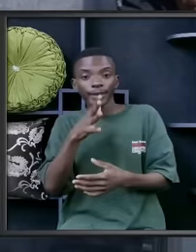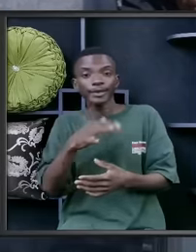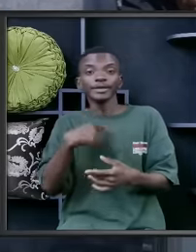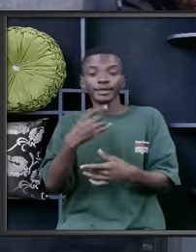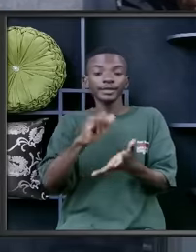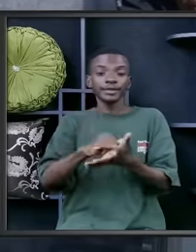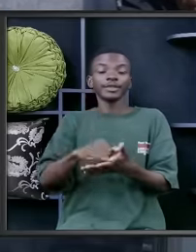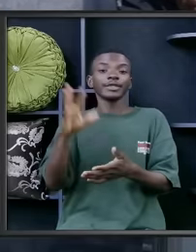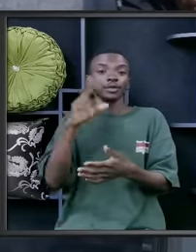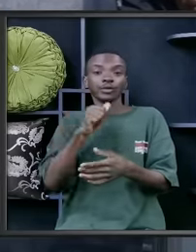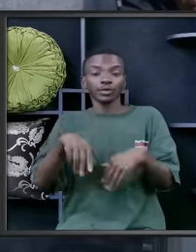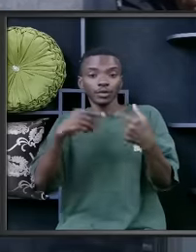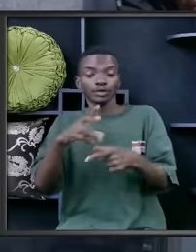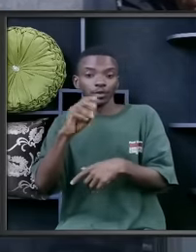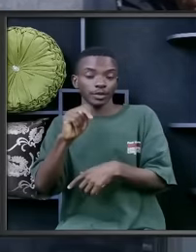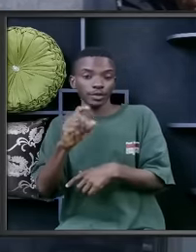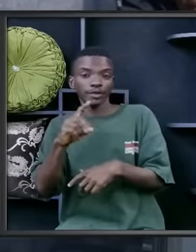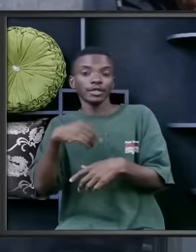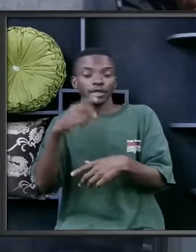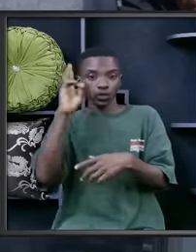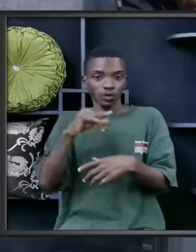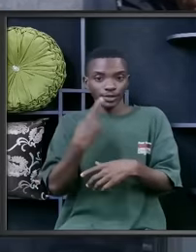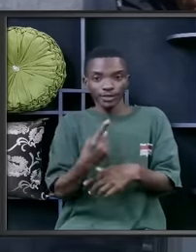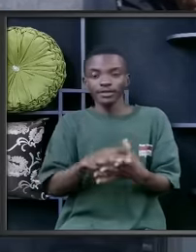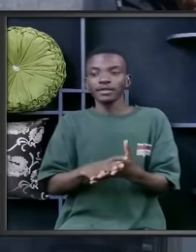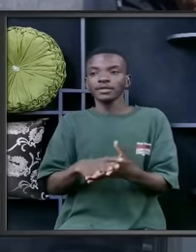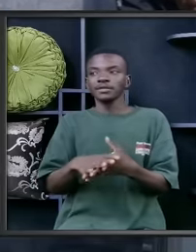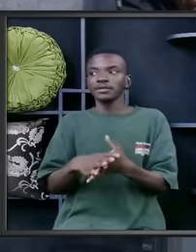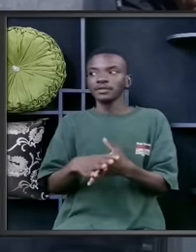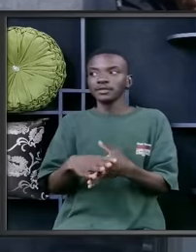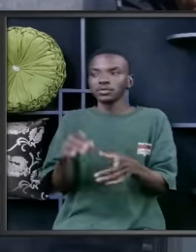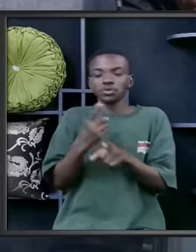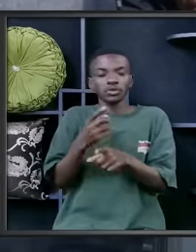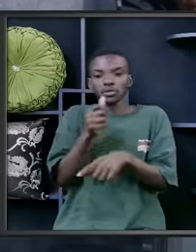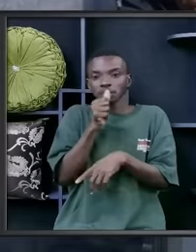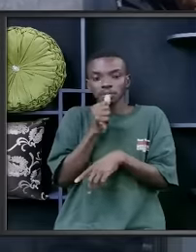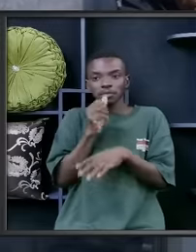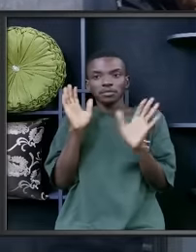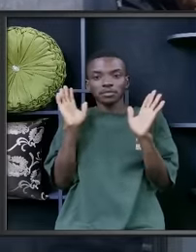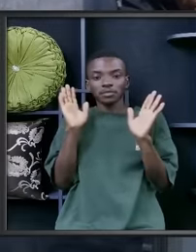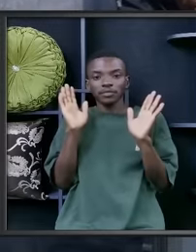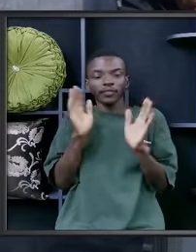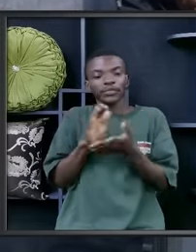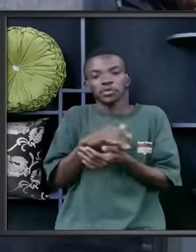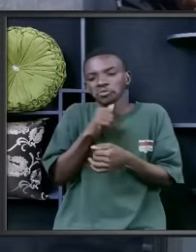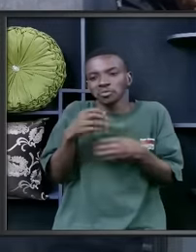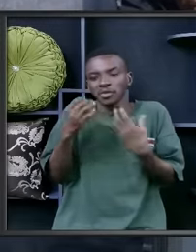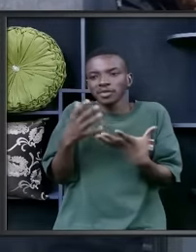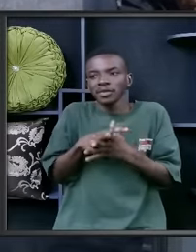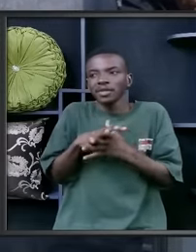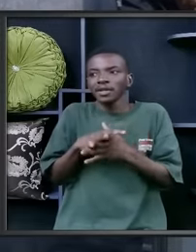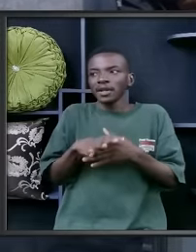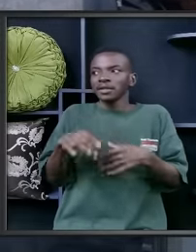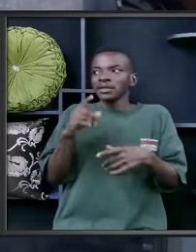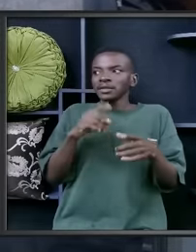NDA. Say, you go see. So now I just keep quiet and no talk. Because nobody me tell the boy. It no concern me. So now